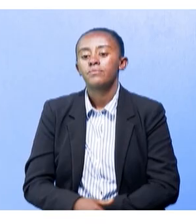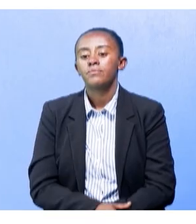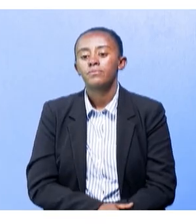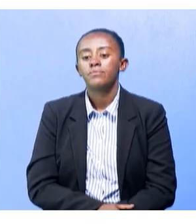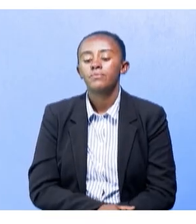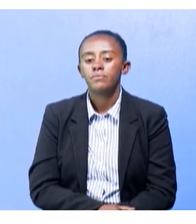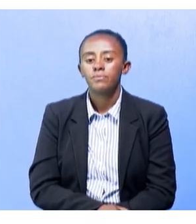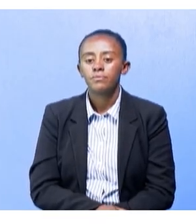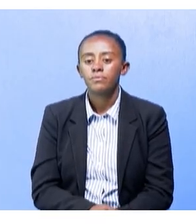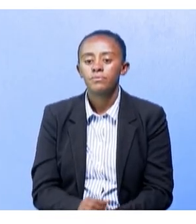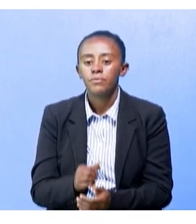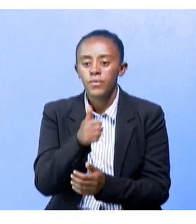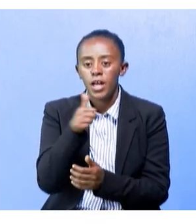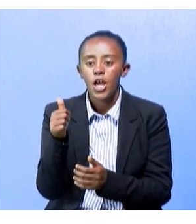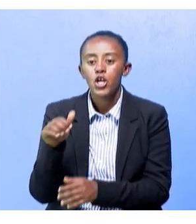A dog